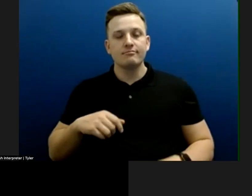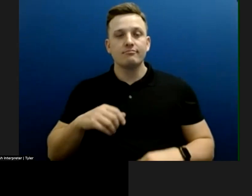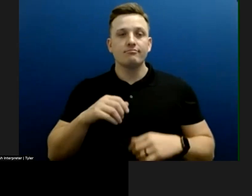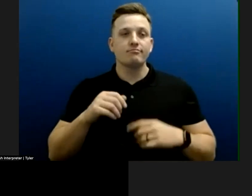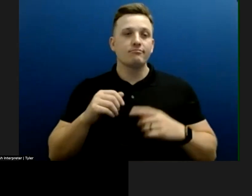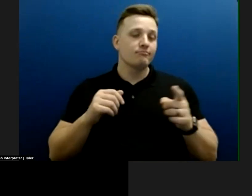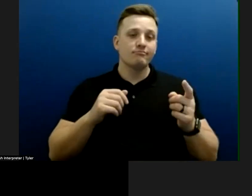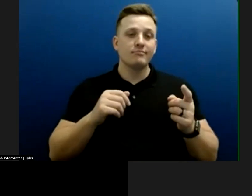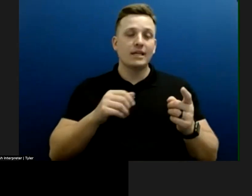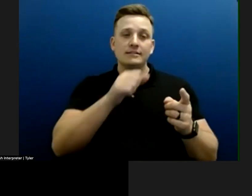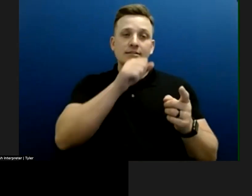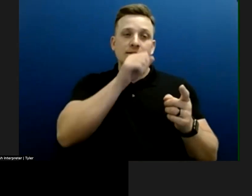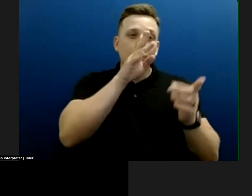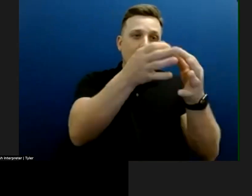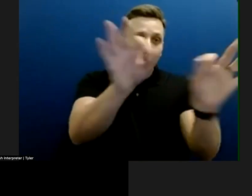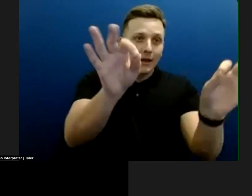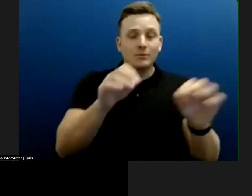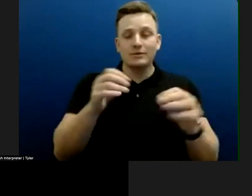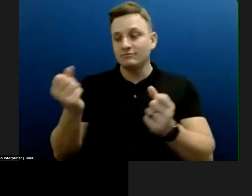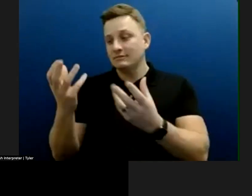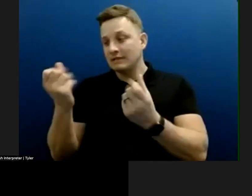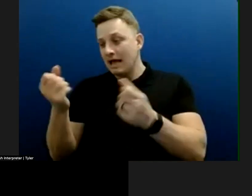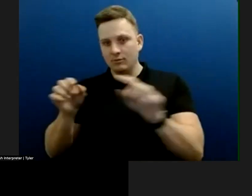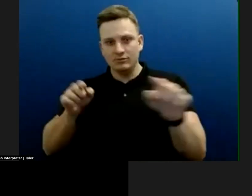spoken language. And I think it's really